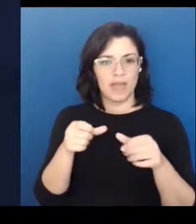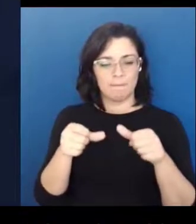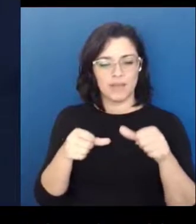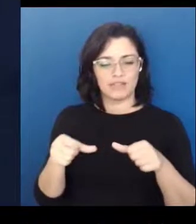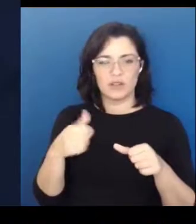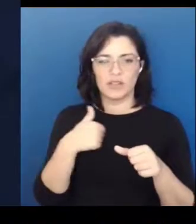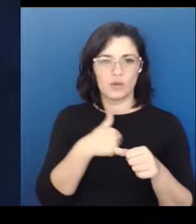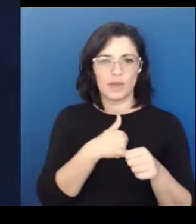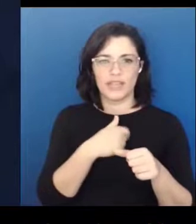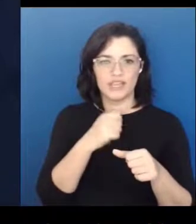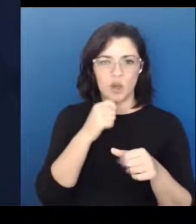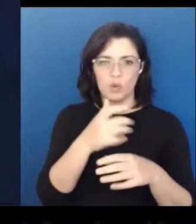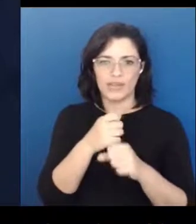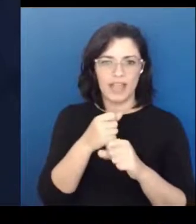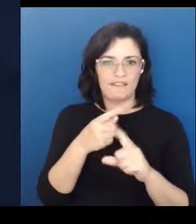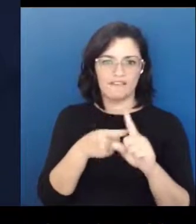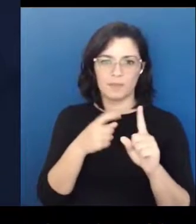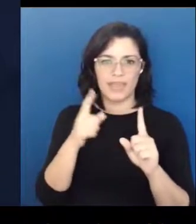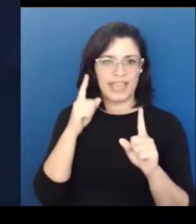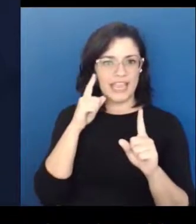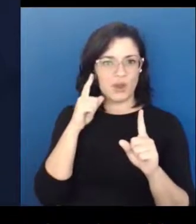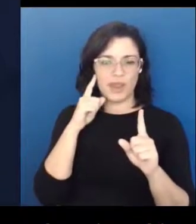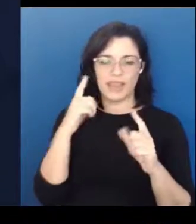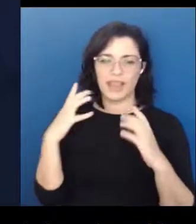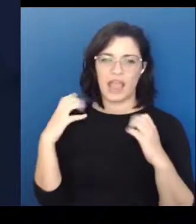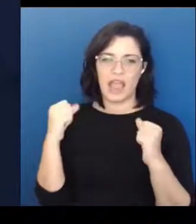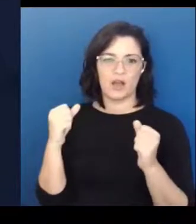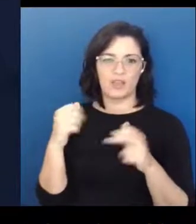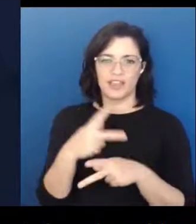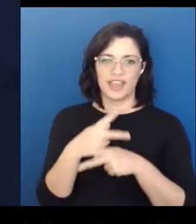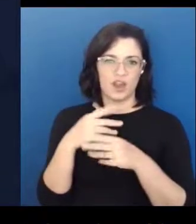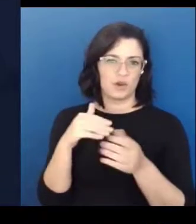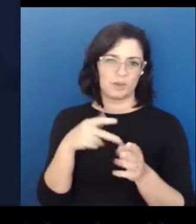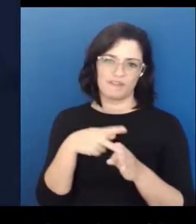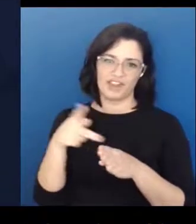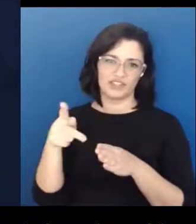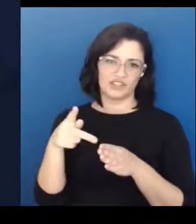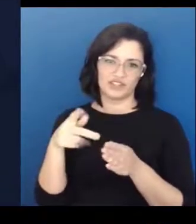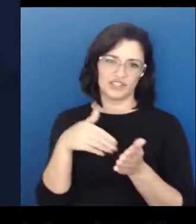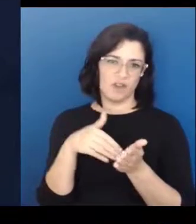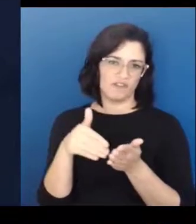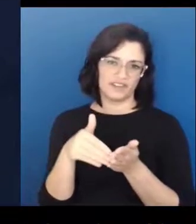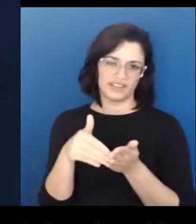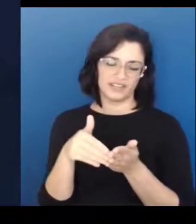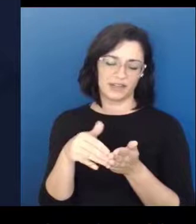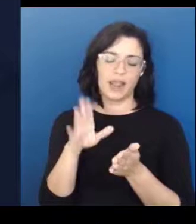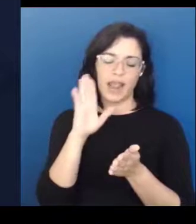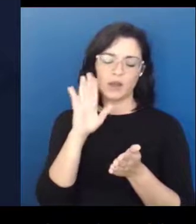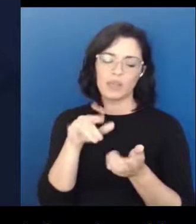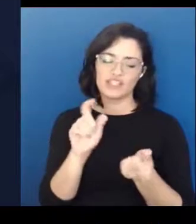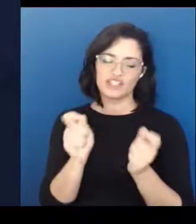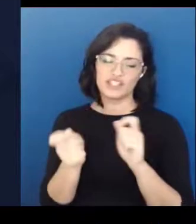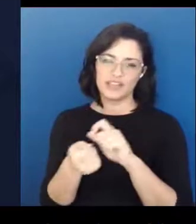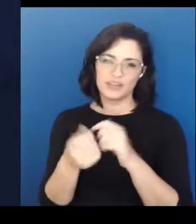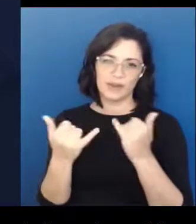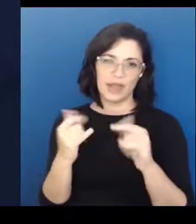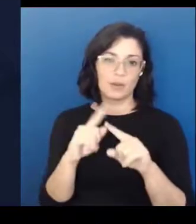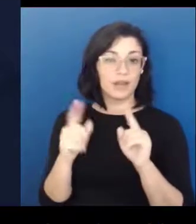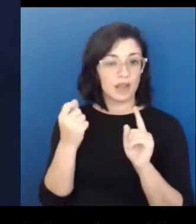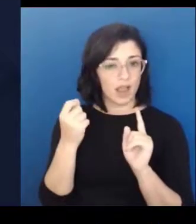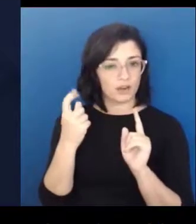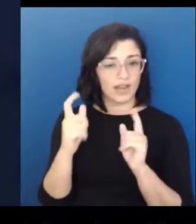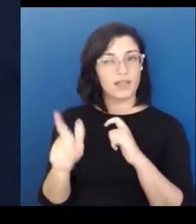as often as we should. And I know that's changing. But understanding the big picture allows us to see